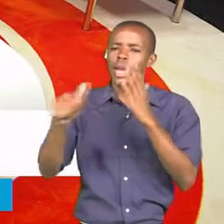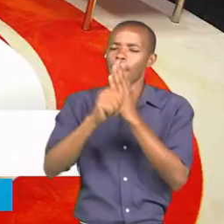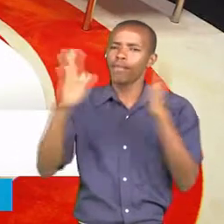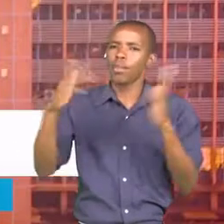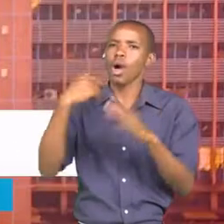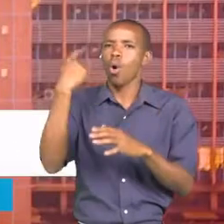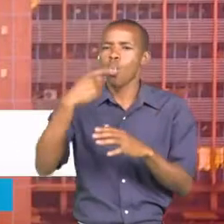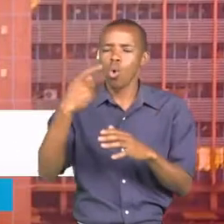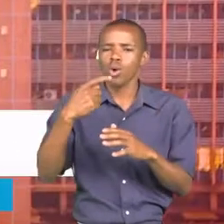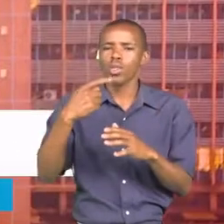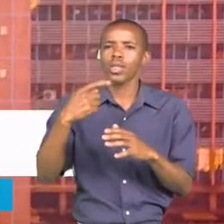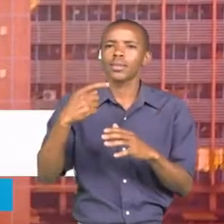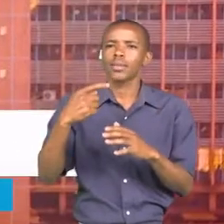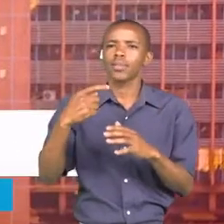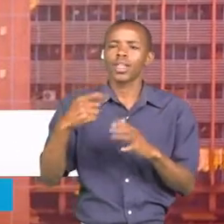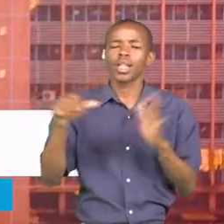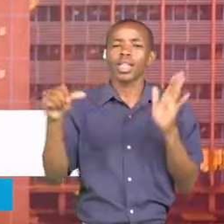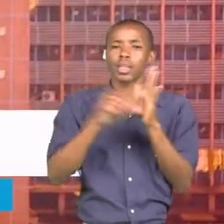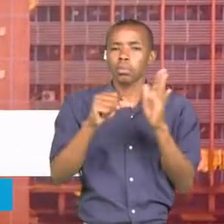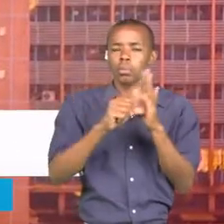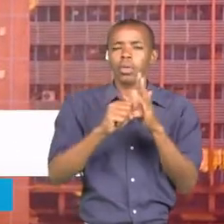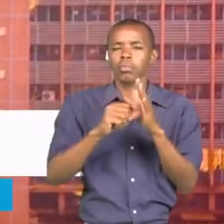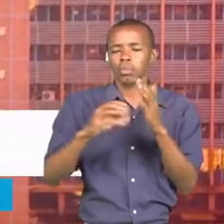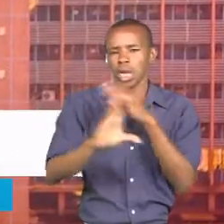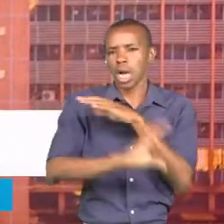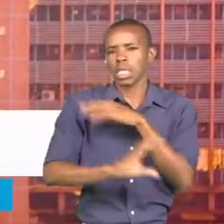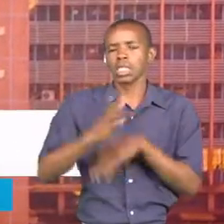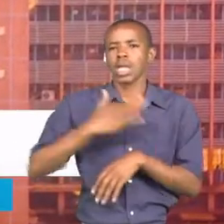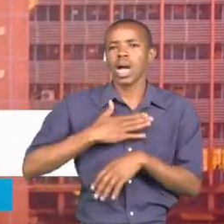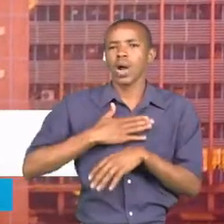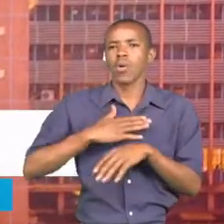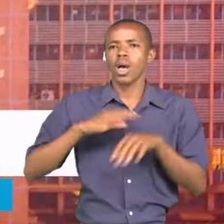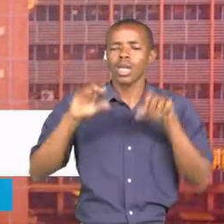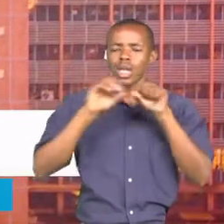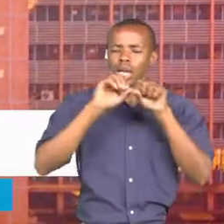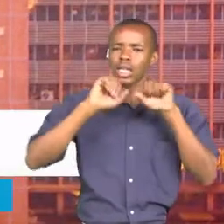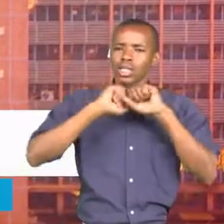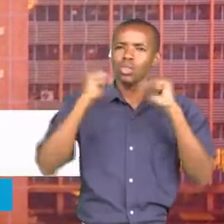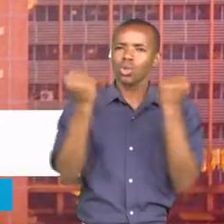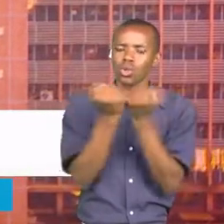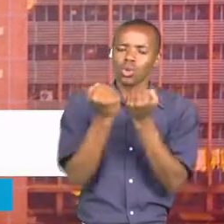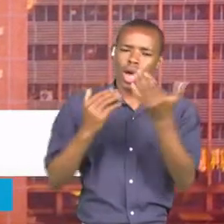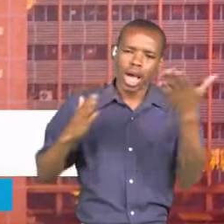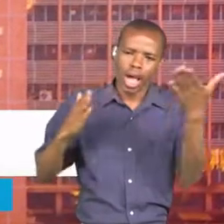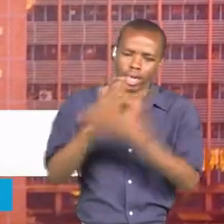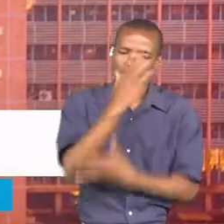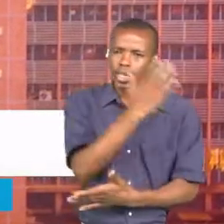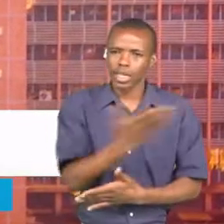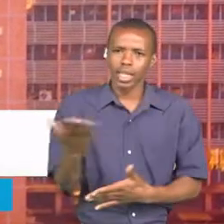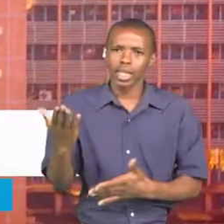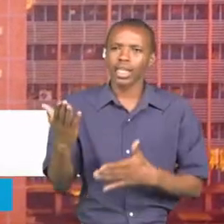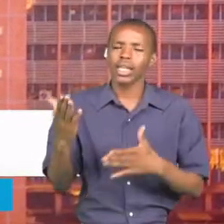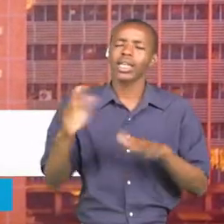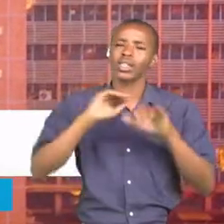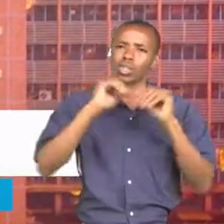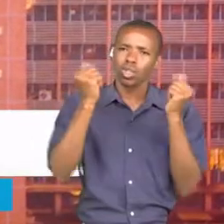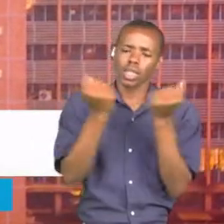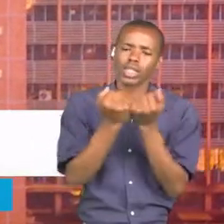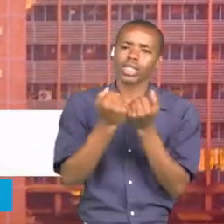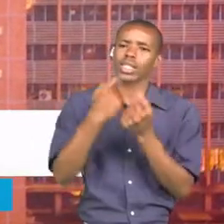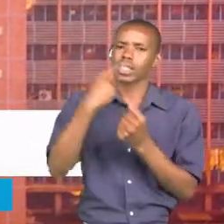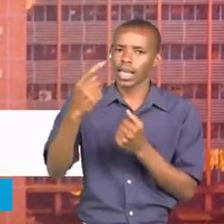and our celebrities. That's a problem in this country. And they're not socialites and celebrities for the right thing. They're socialites and celebrities for